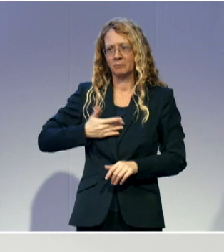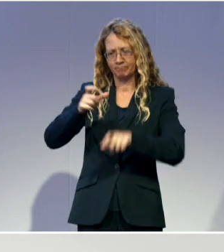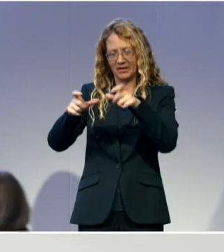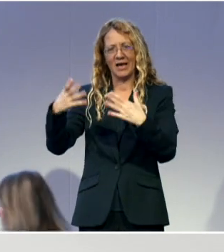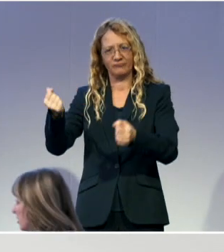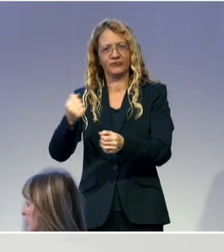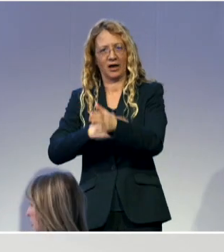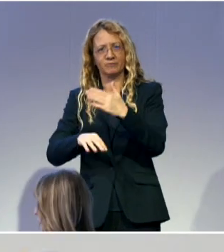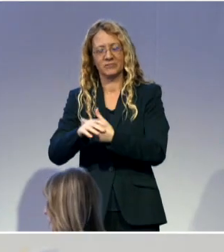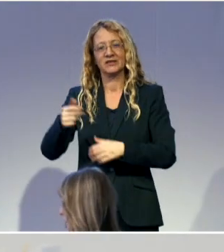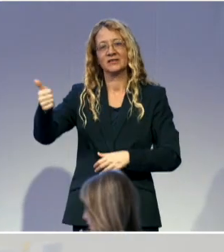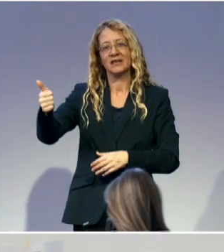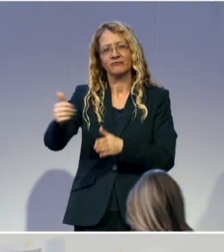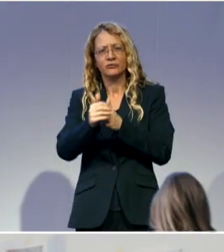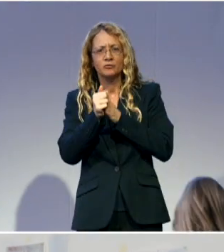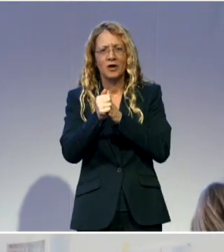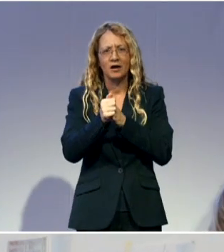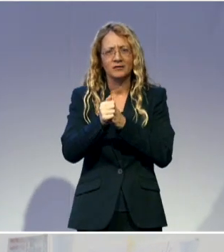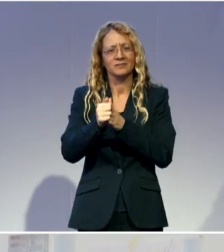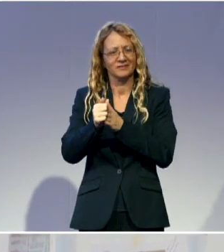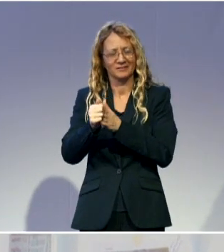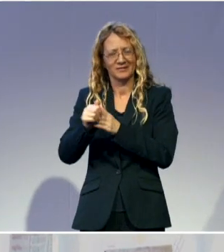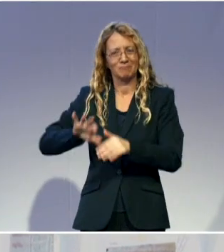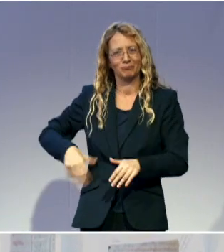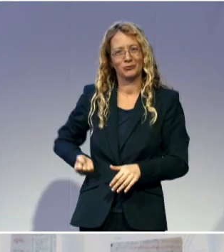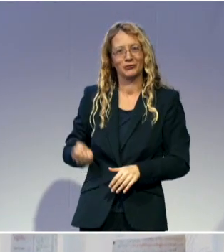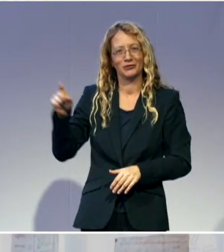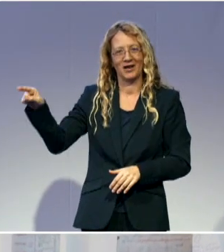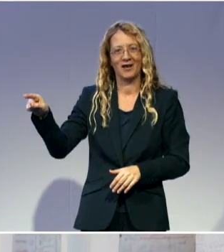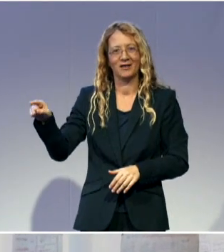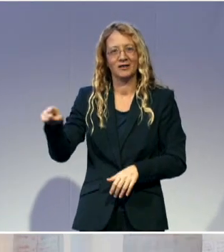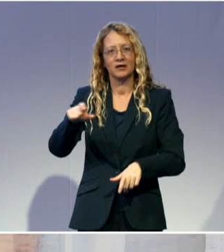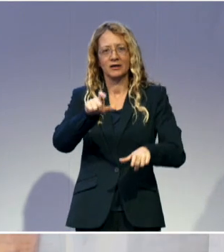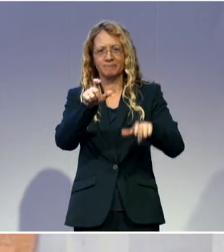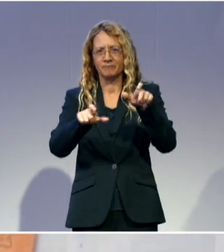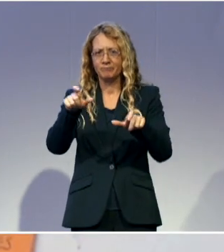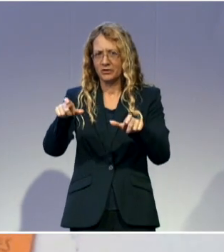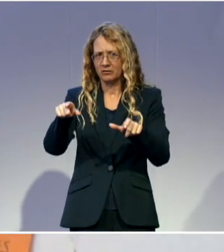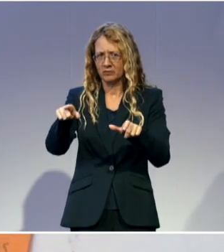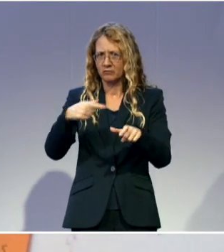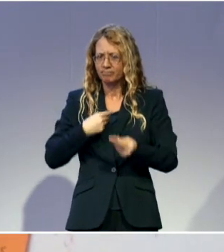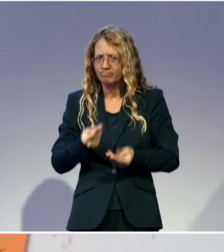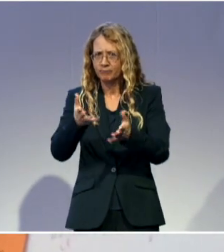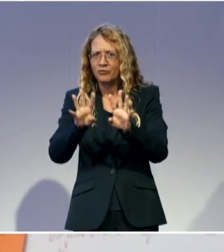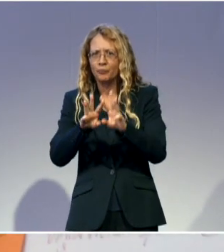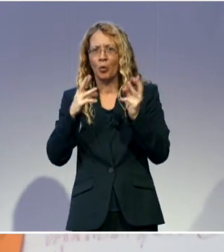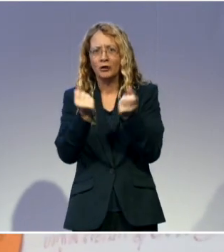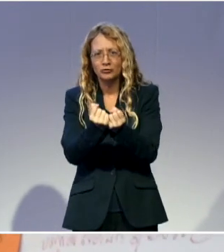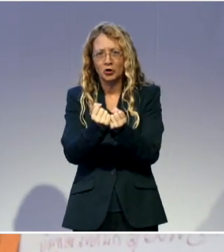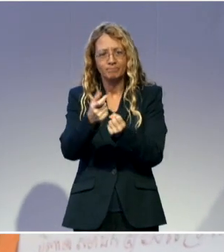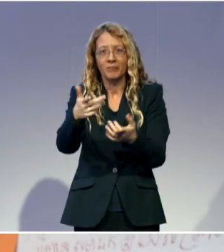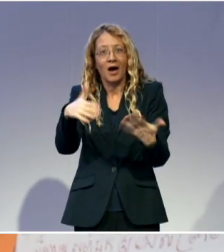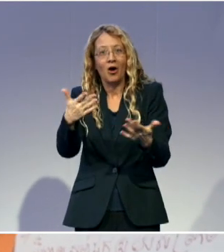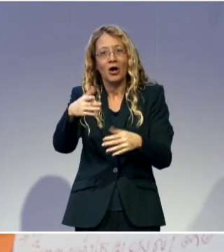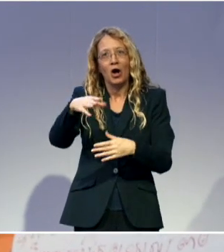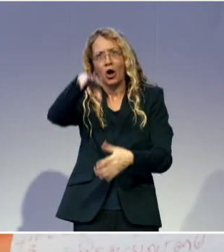Cambodia. Participants attend workshops where they learn to self-advocate and empower others, after